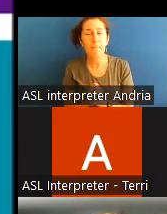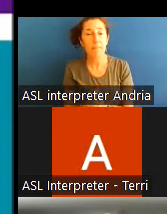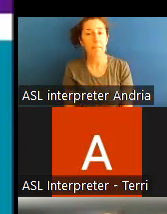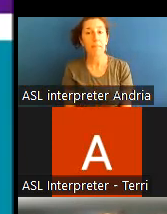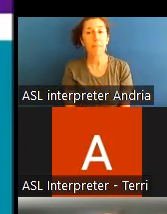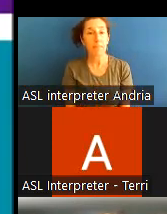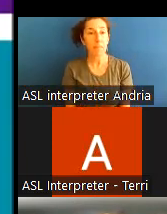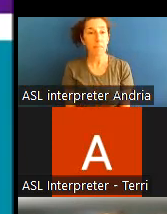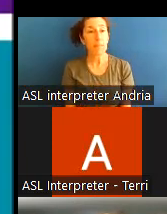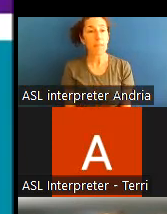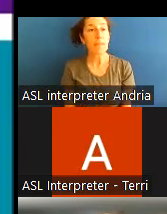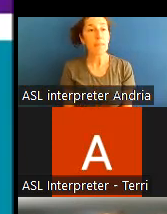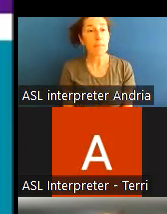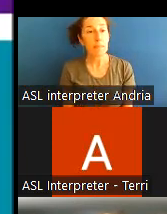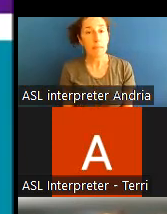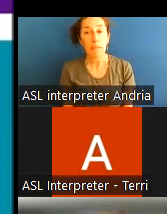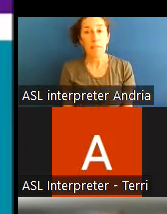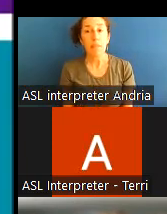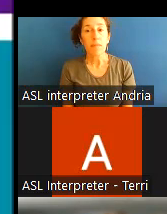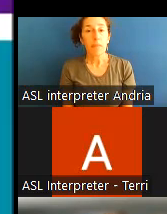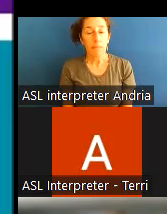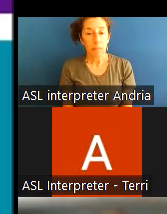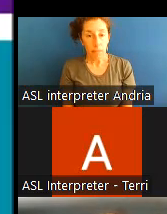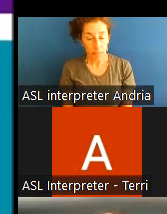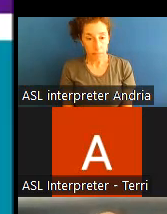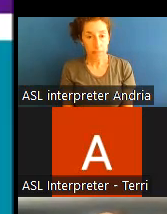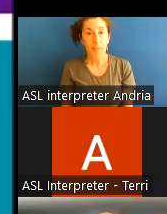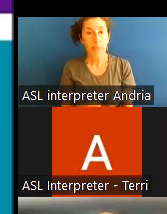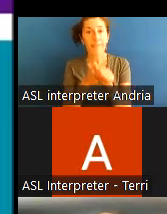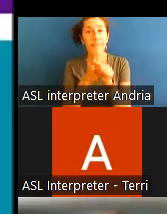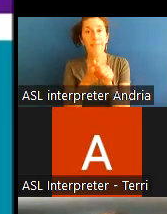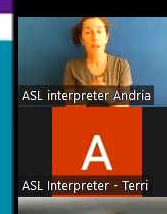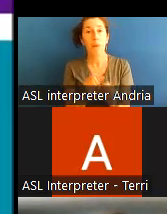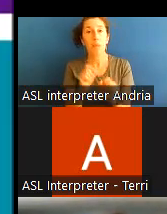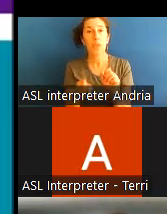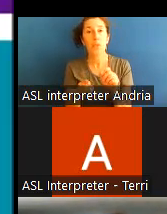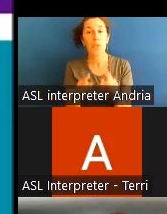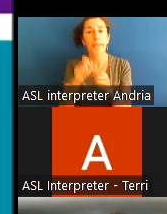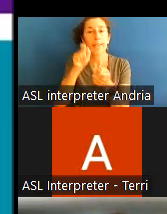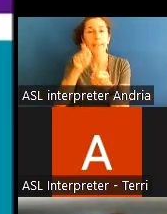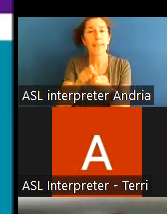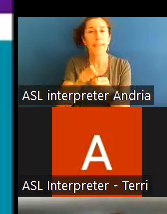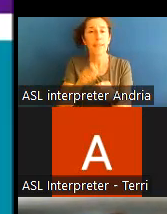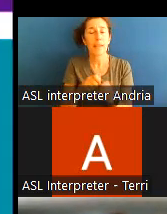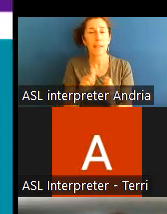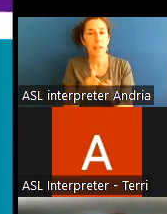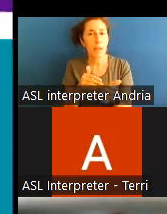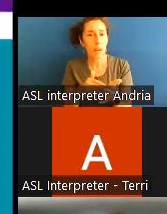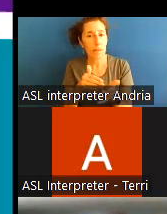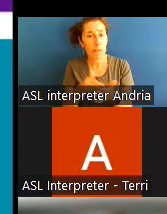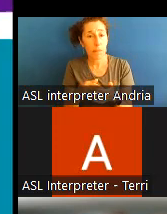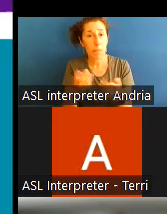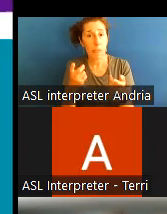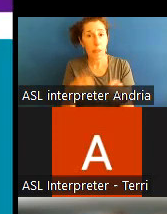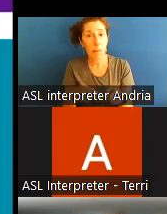Follow-up questions for detail when you're looking at details. How often does that occur? Is this something that occurred once, or is